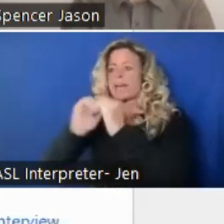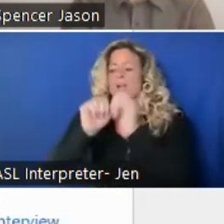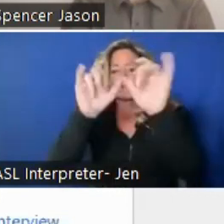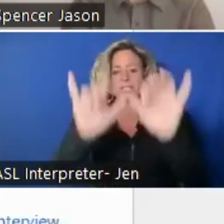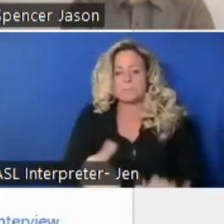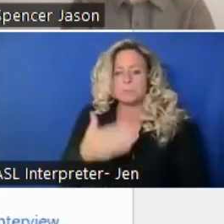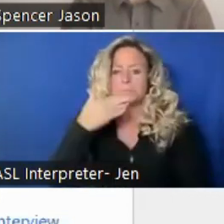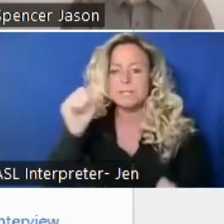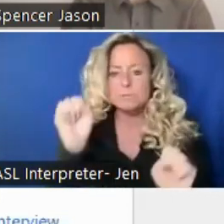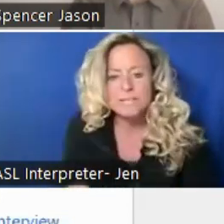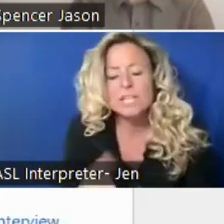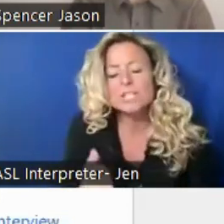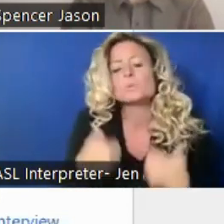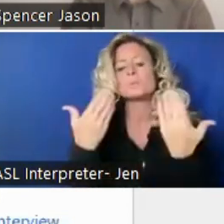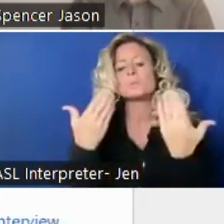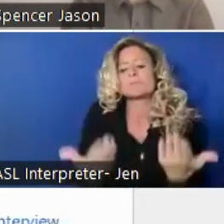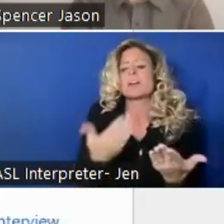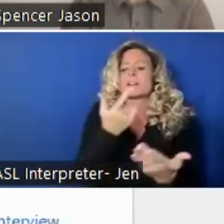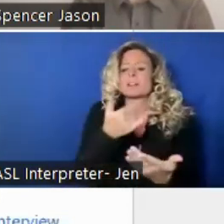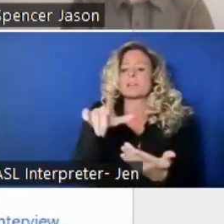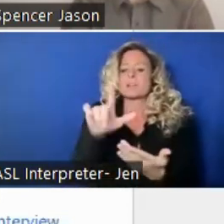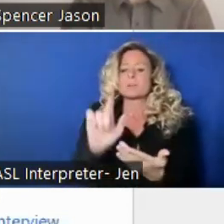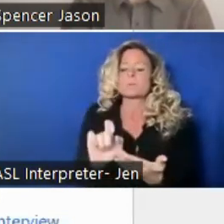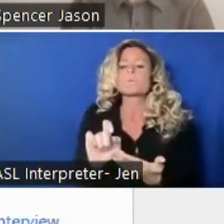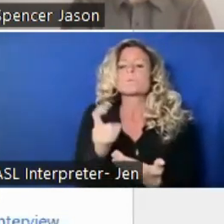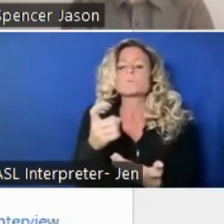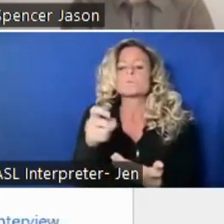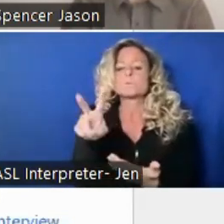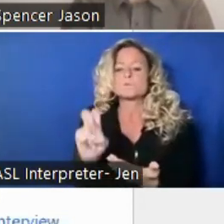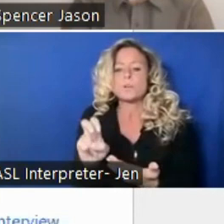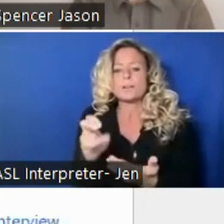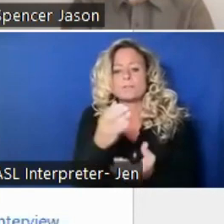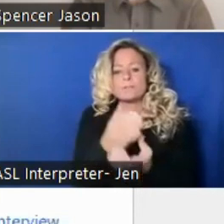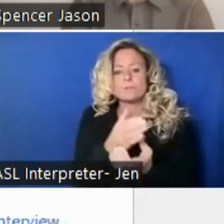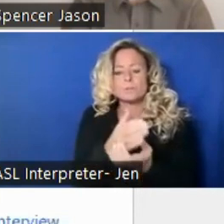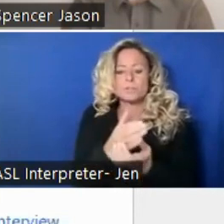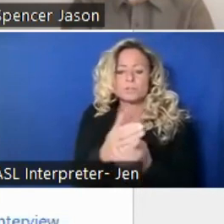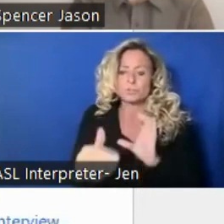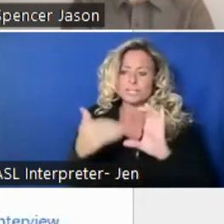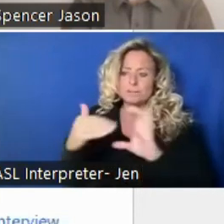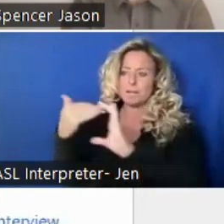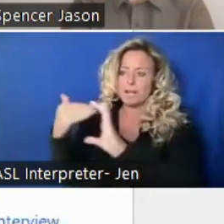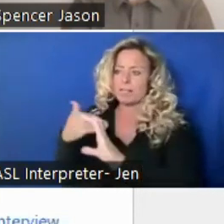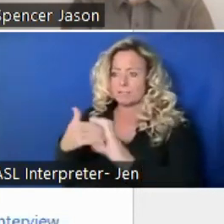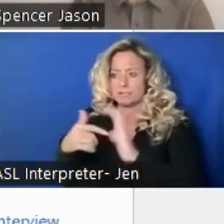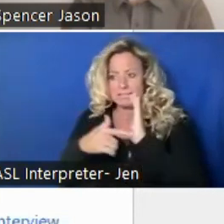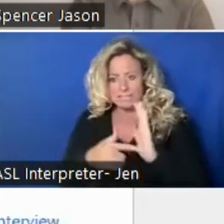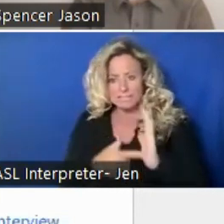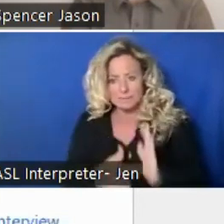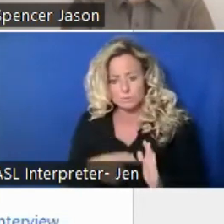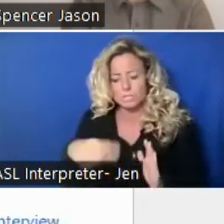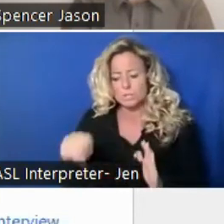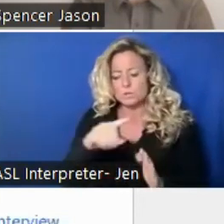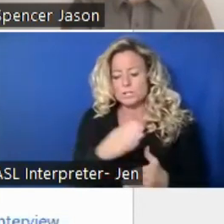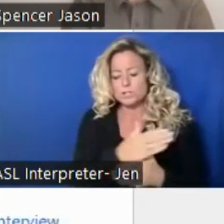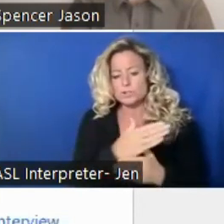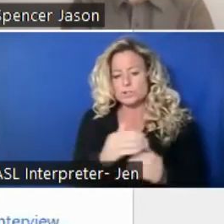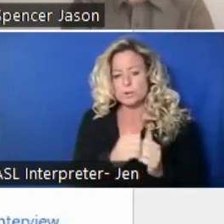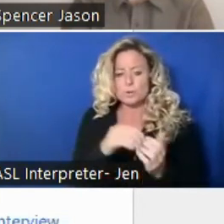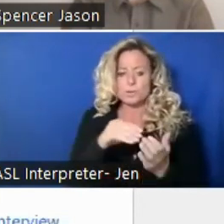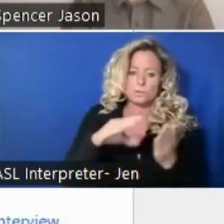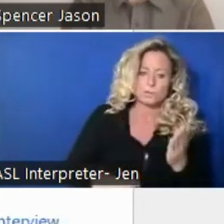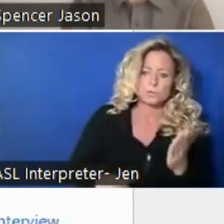And so we provide a Google Drive folder of email examples that you can share with students or use